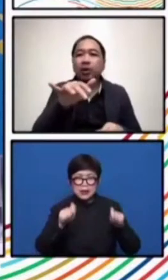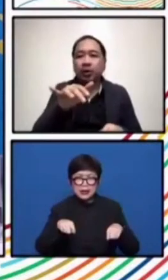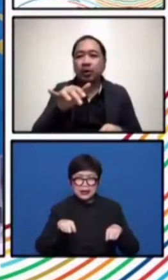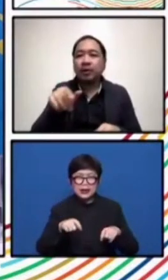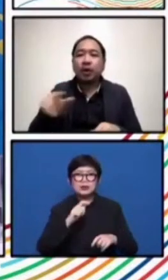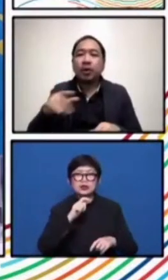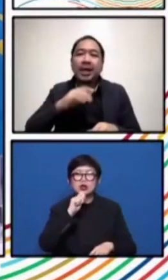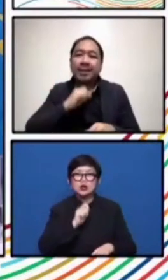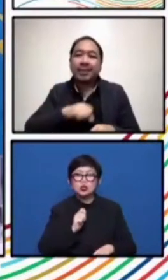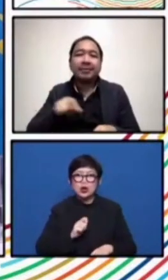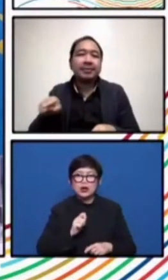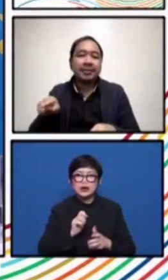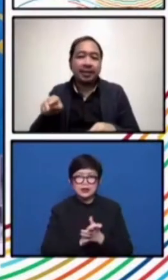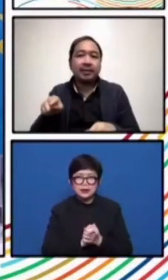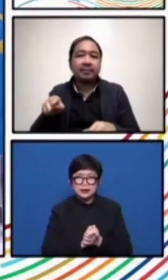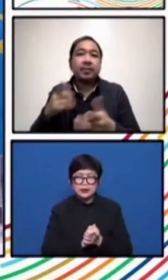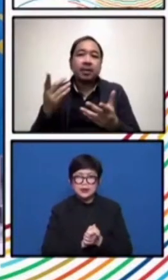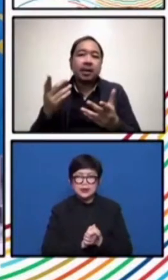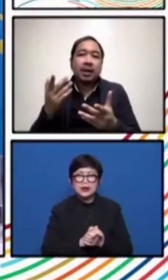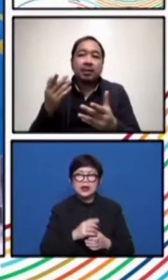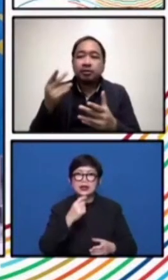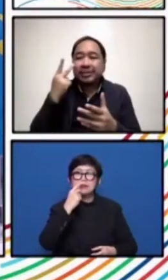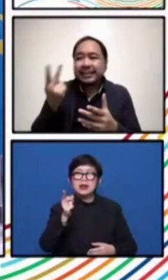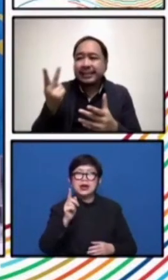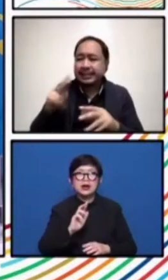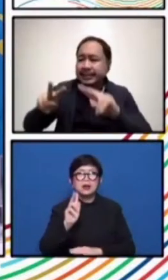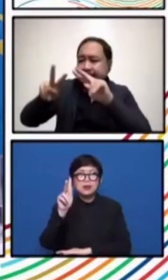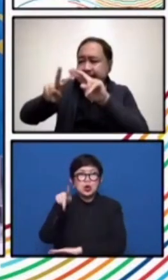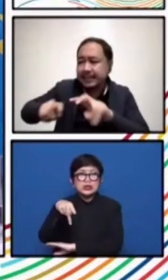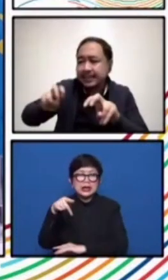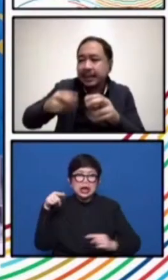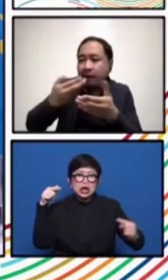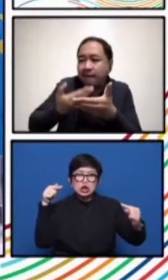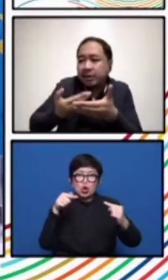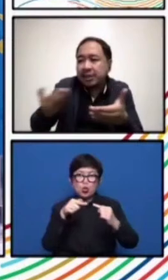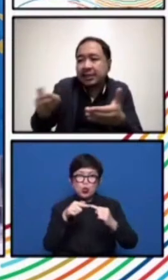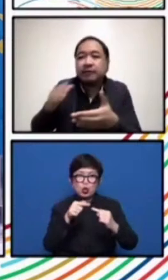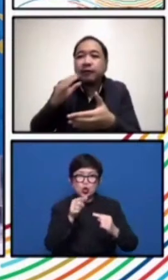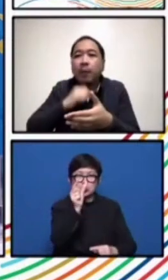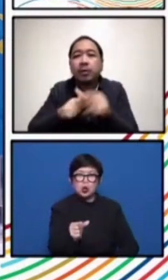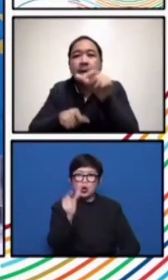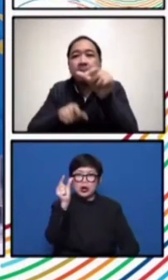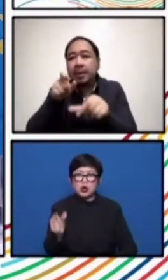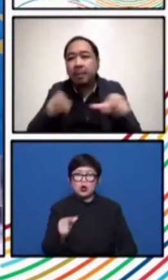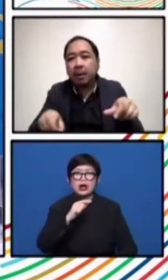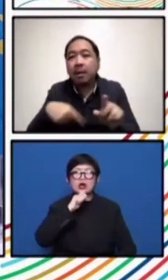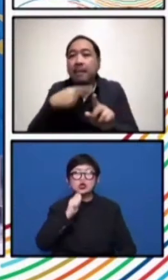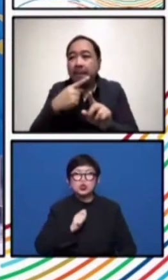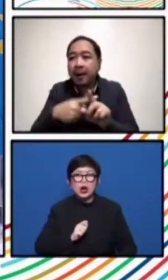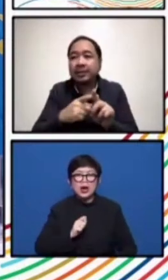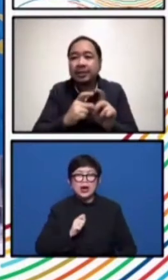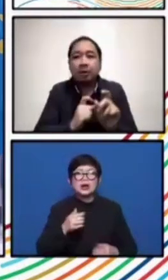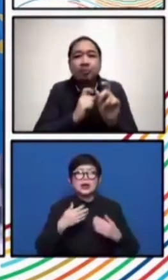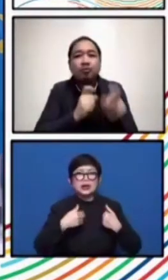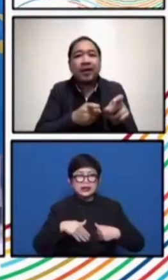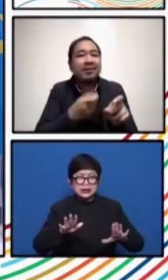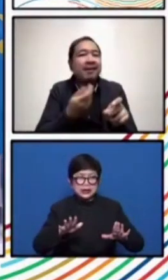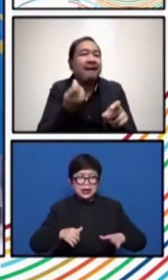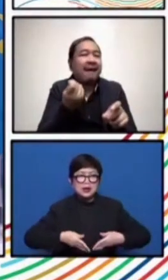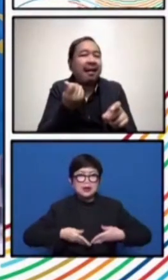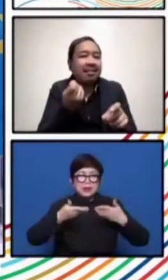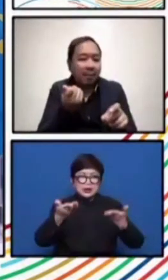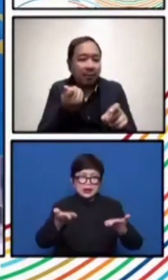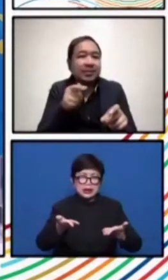HK system where we will be looking at facilities for elderlies as well as caregivers allowance and the other one for children